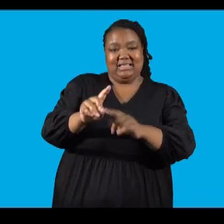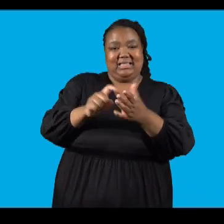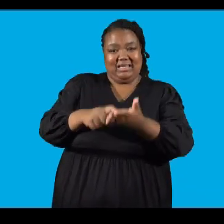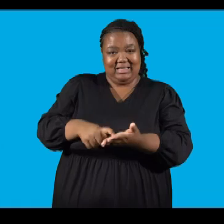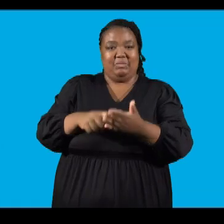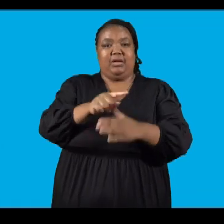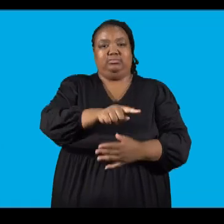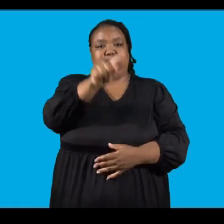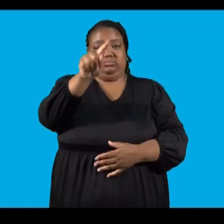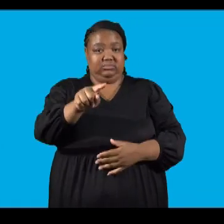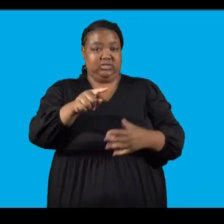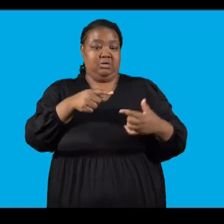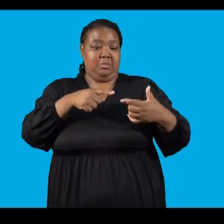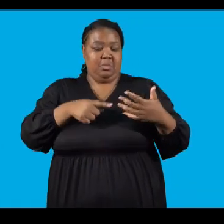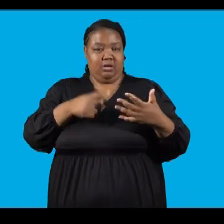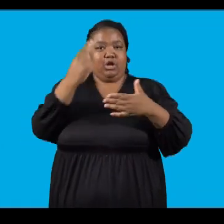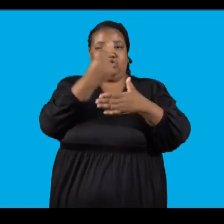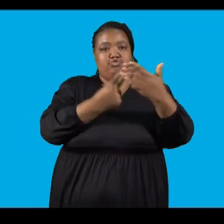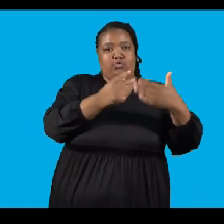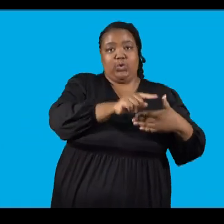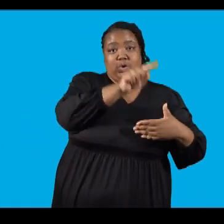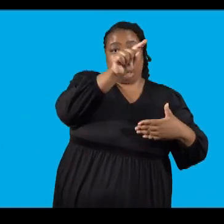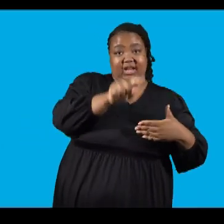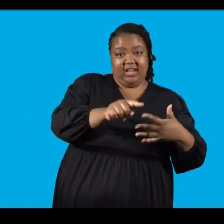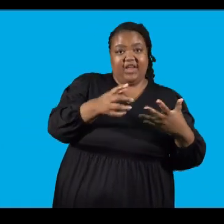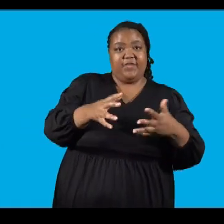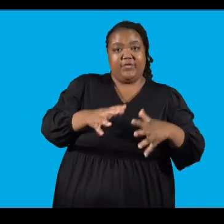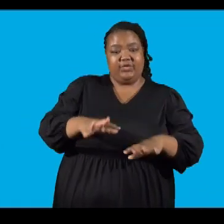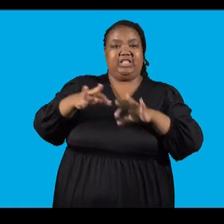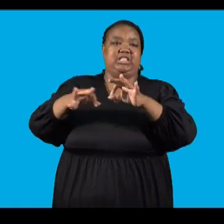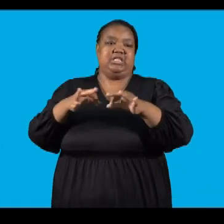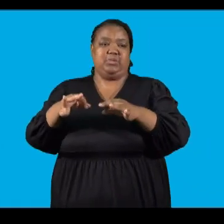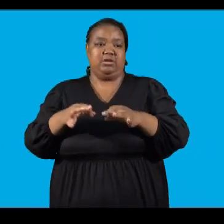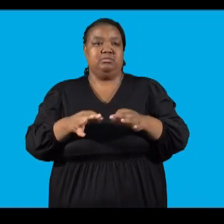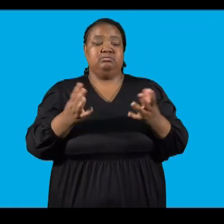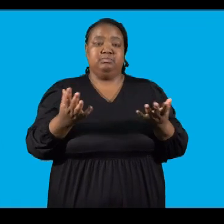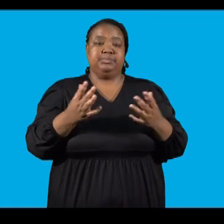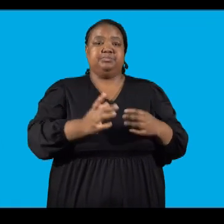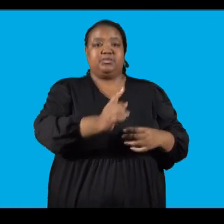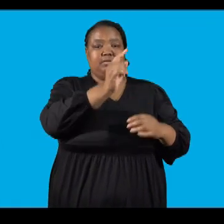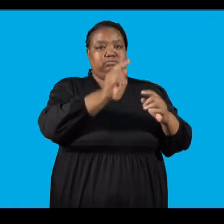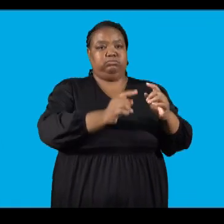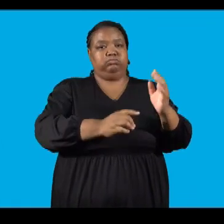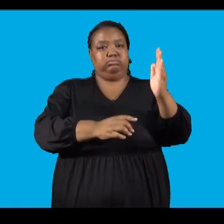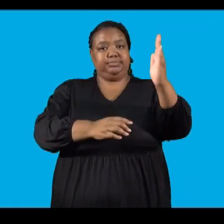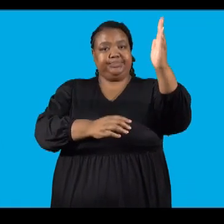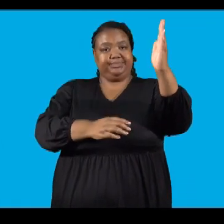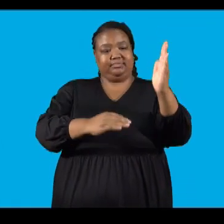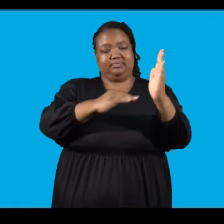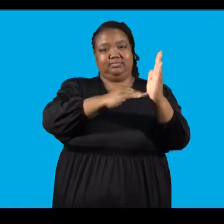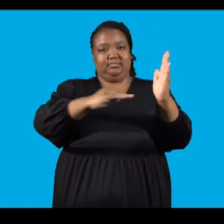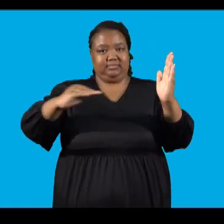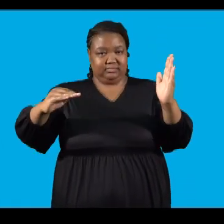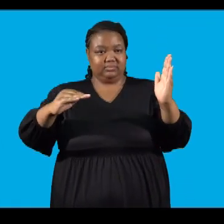the curve and also for explaining. So how do you draw the curve? You draw your axis and label